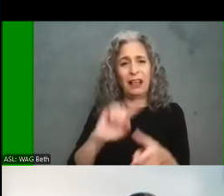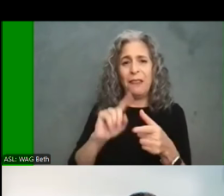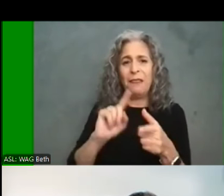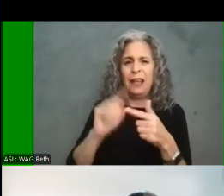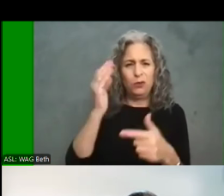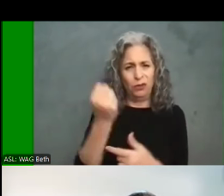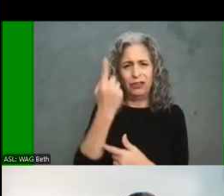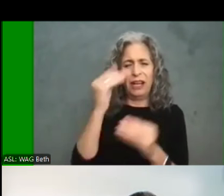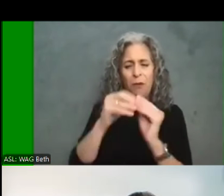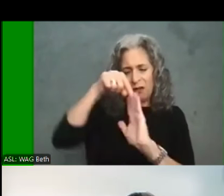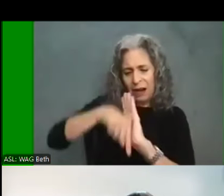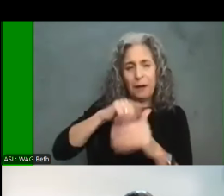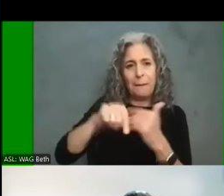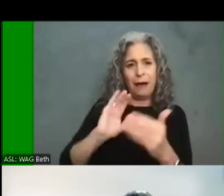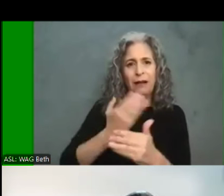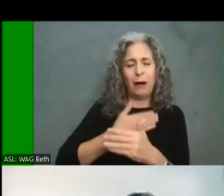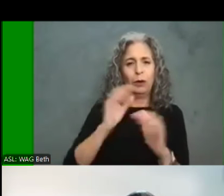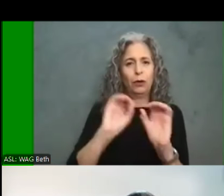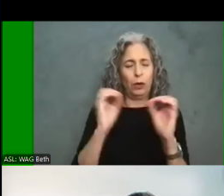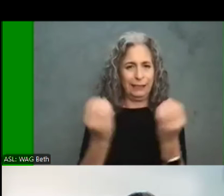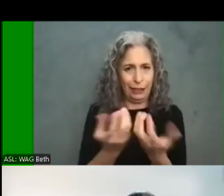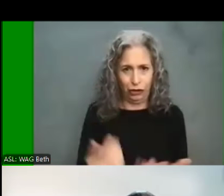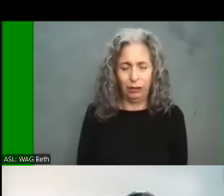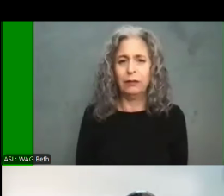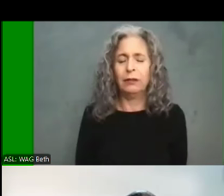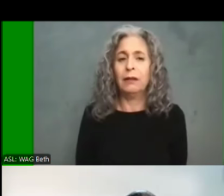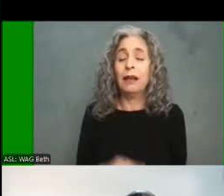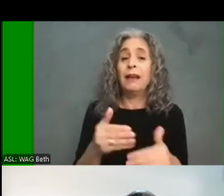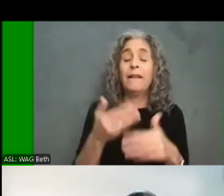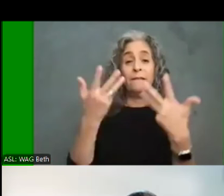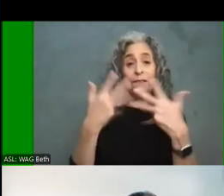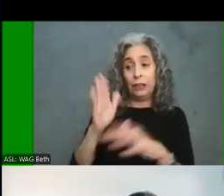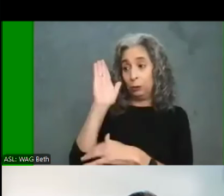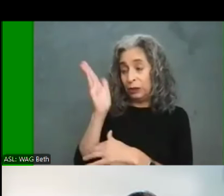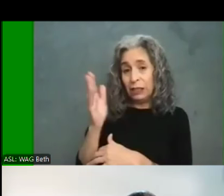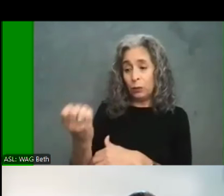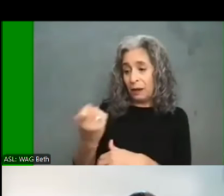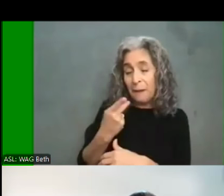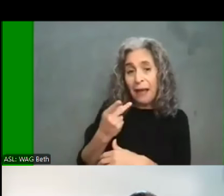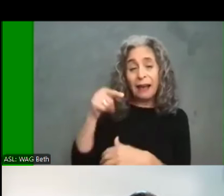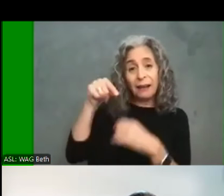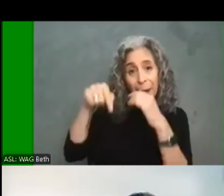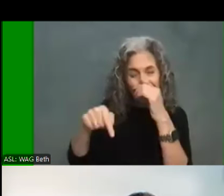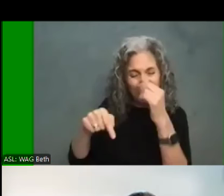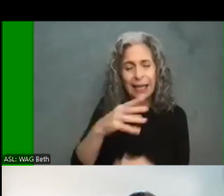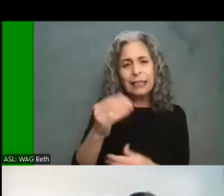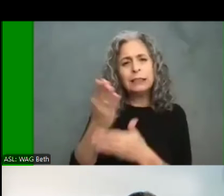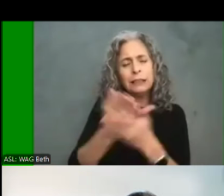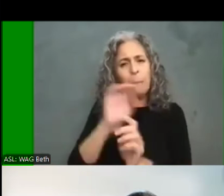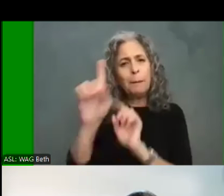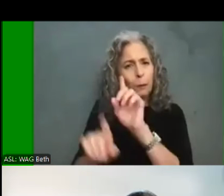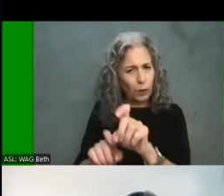to what it is that we're all about. And then after that presentation, we'll come back to some